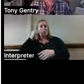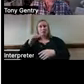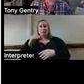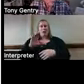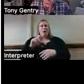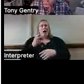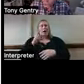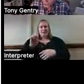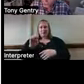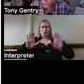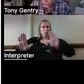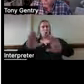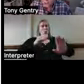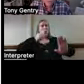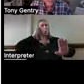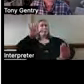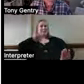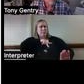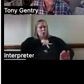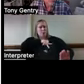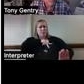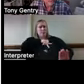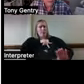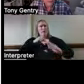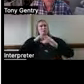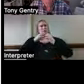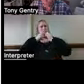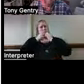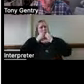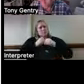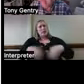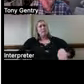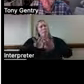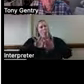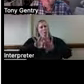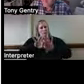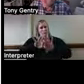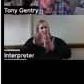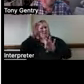is a very personal and a deeply meaningful concept to all of us.